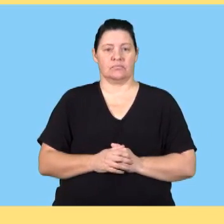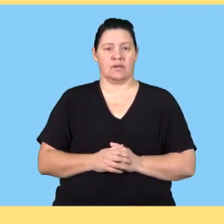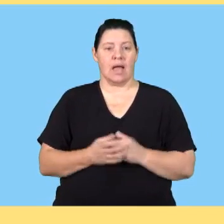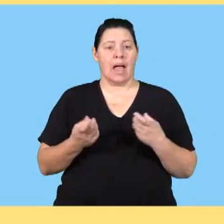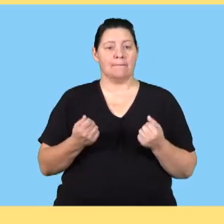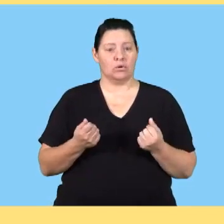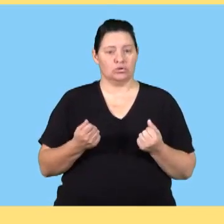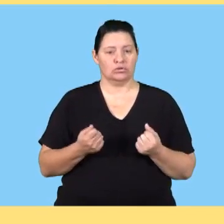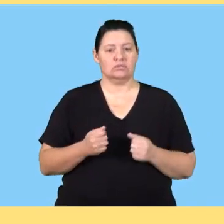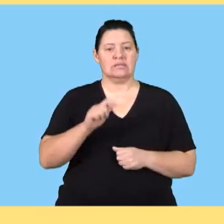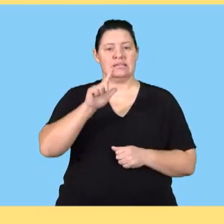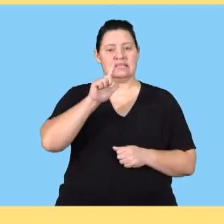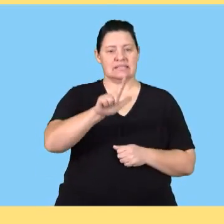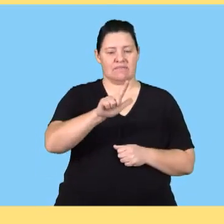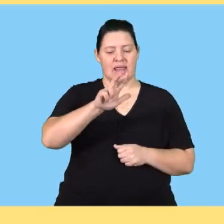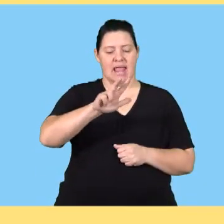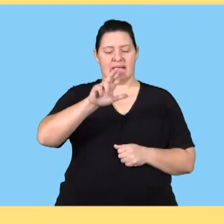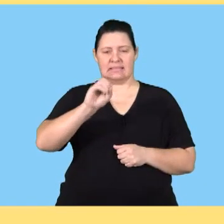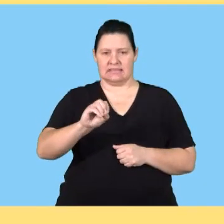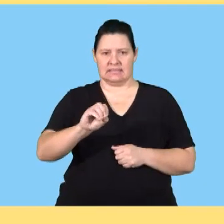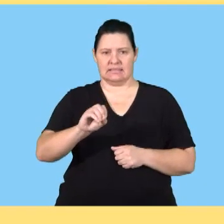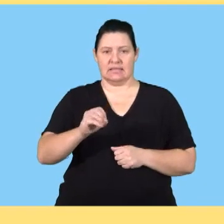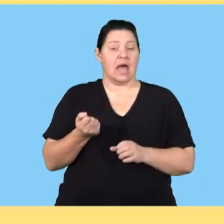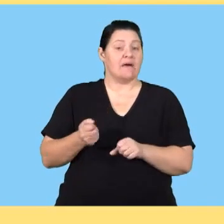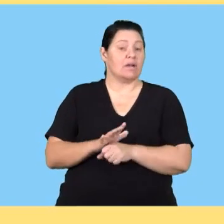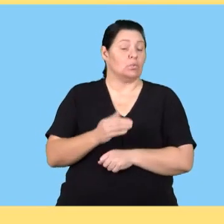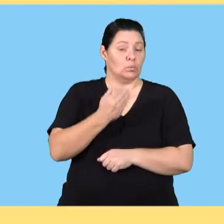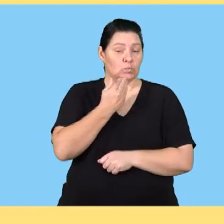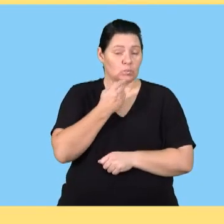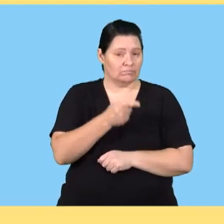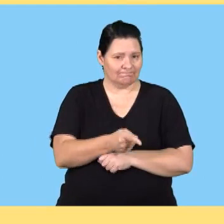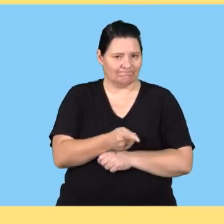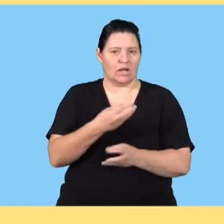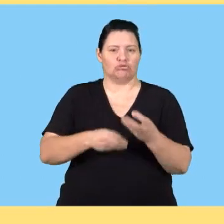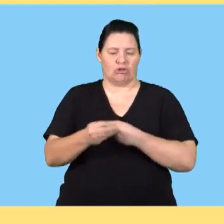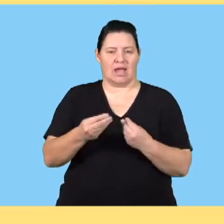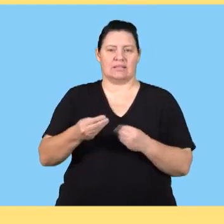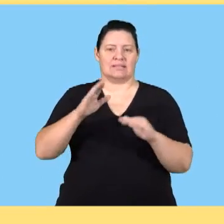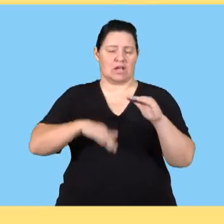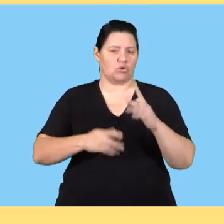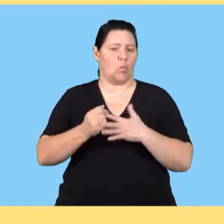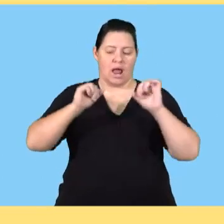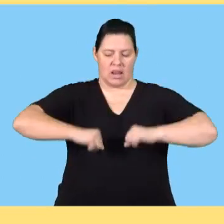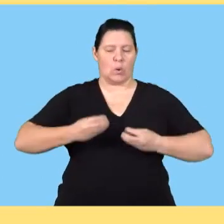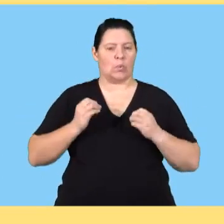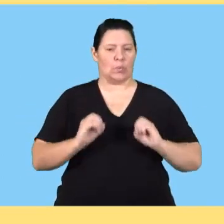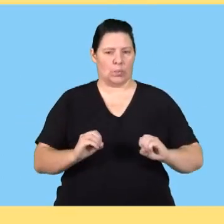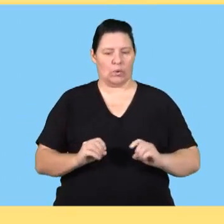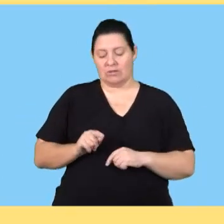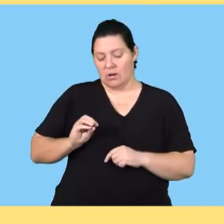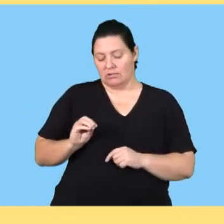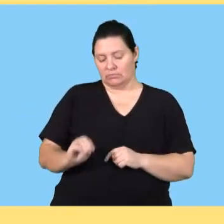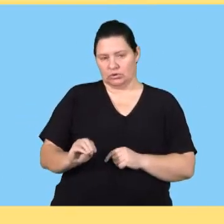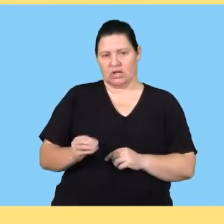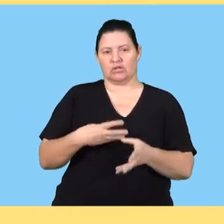And the amount is 780. And the debit note was for a trade discount that was not allowed on a